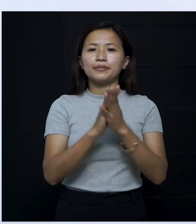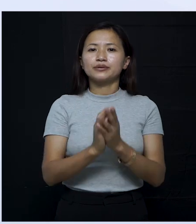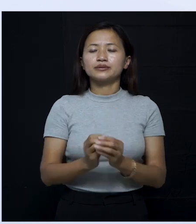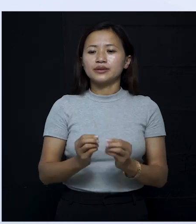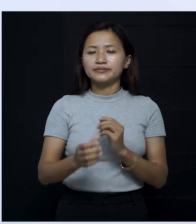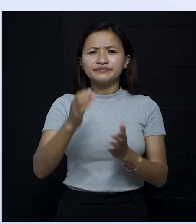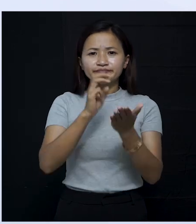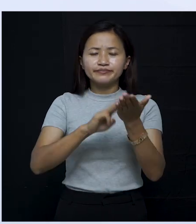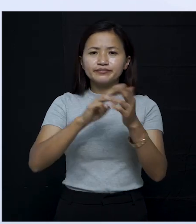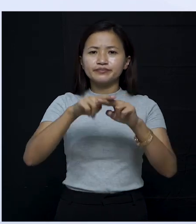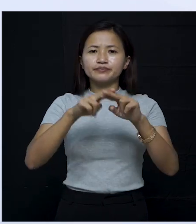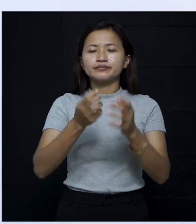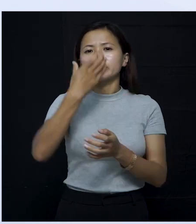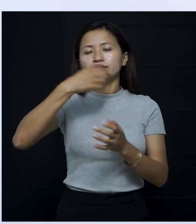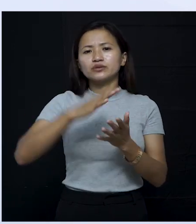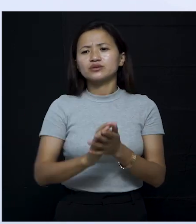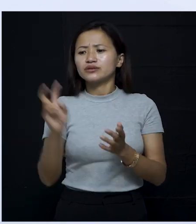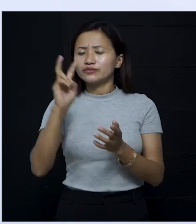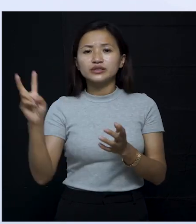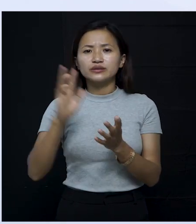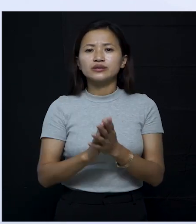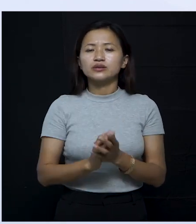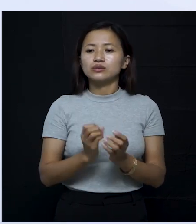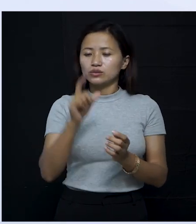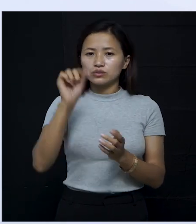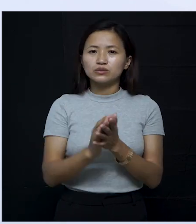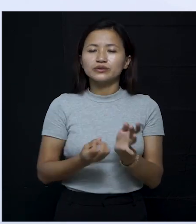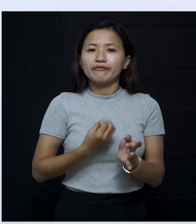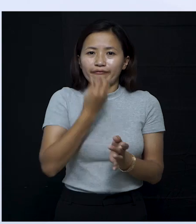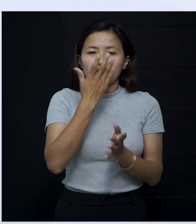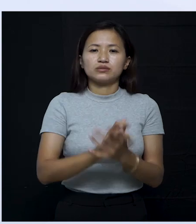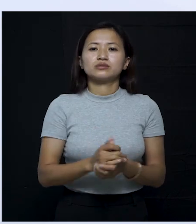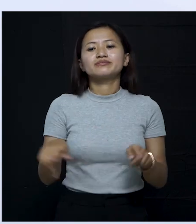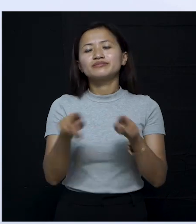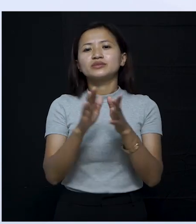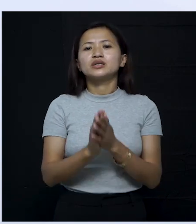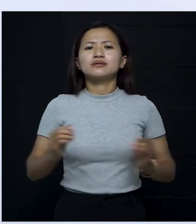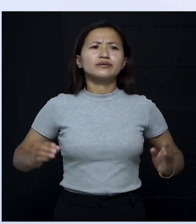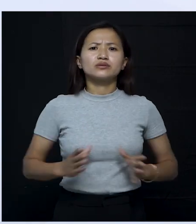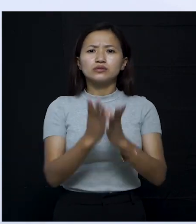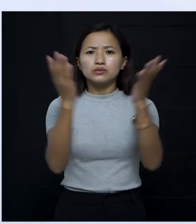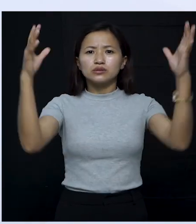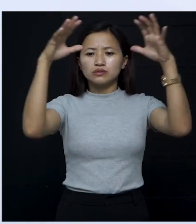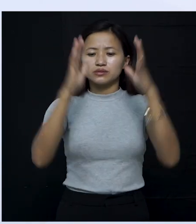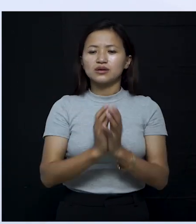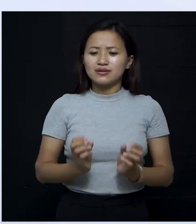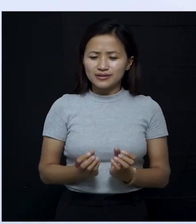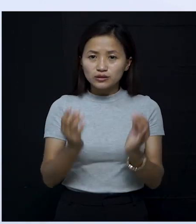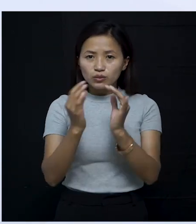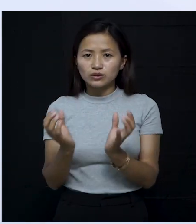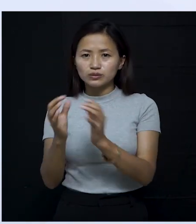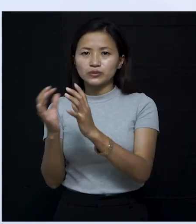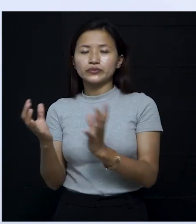the vegetables, okay? Or it can even be to do with the flowers also, or to do with the trees, the shrubs.